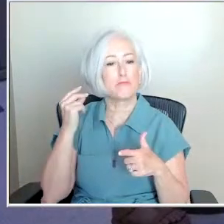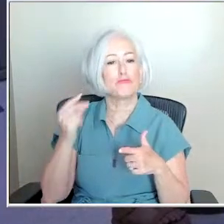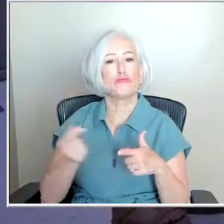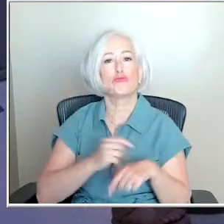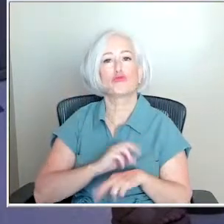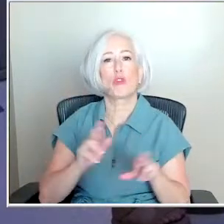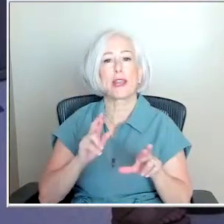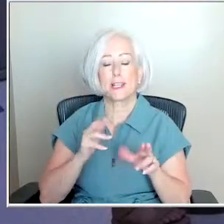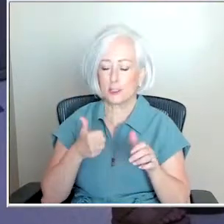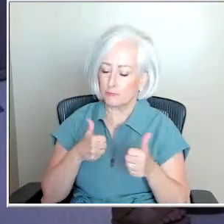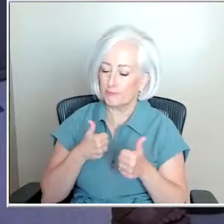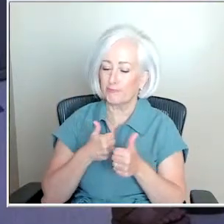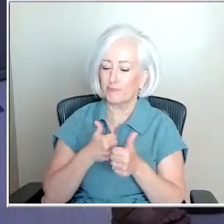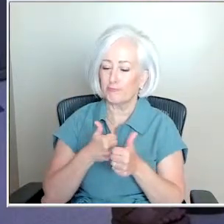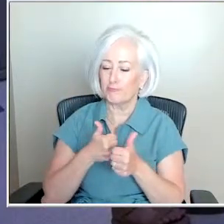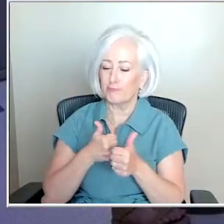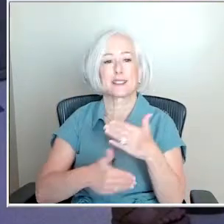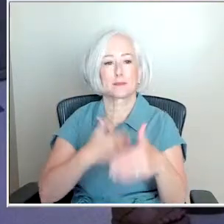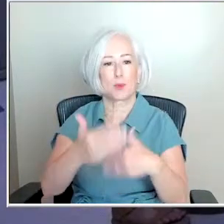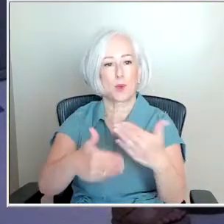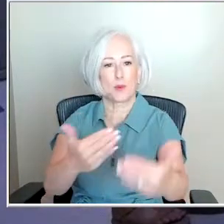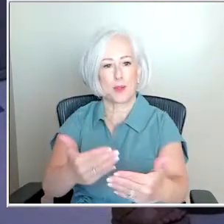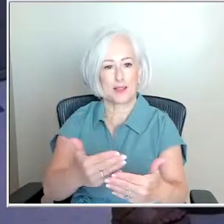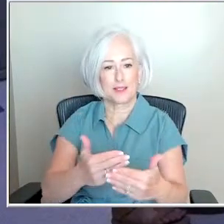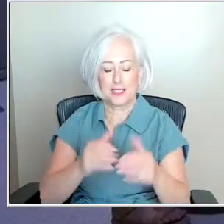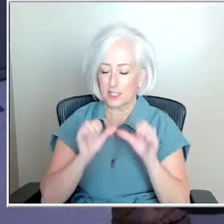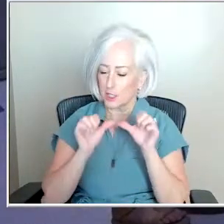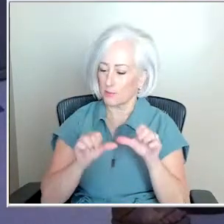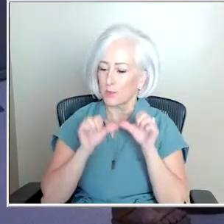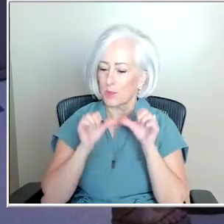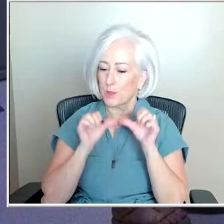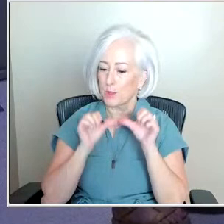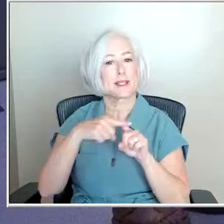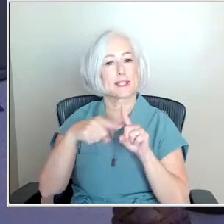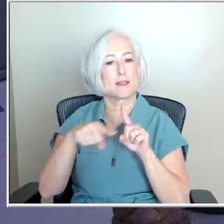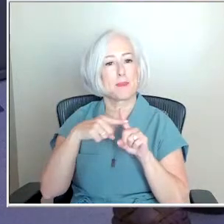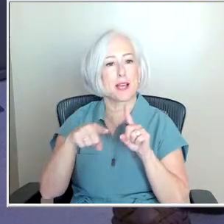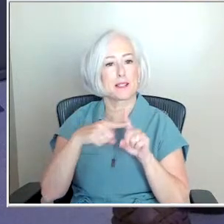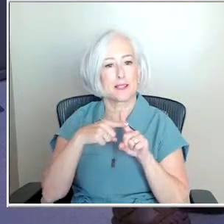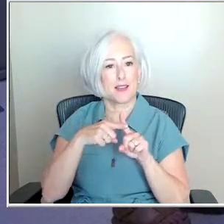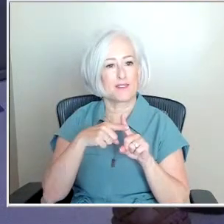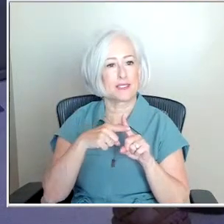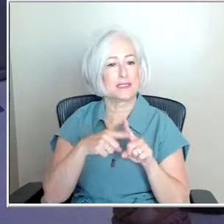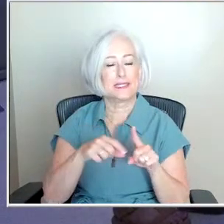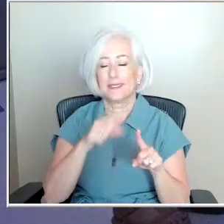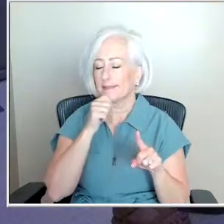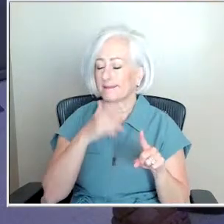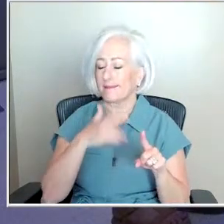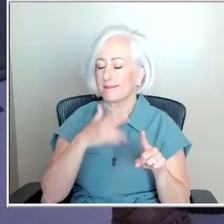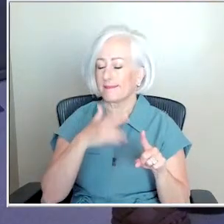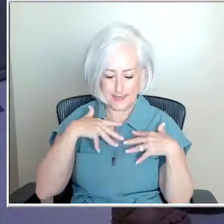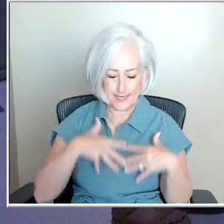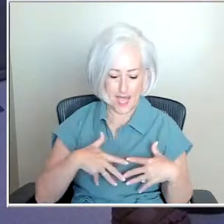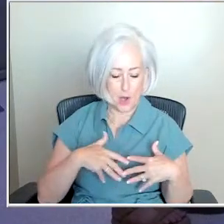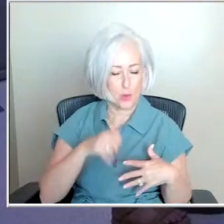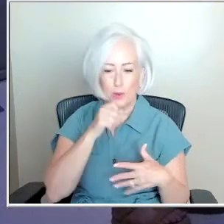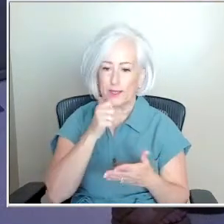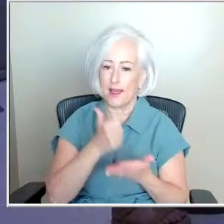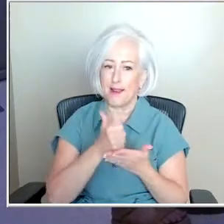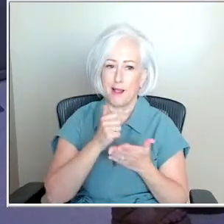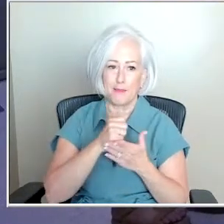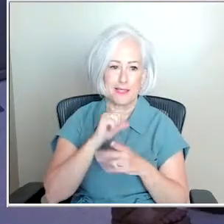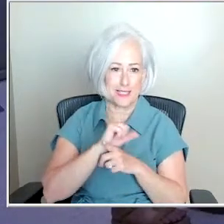think it's just kind of that move forward, be positive. Being down about it's certainly not going to make anything better. So yeah,